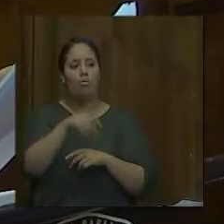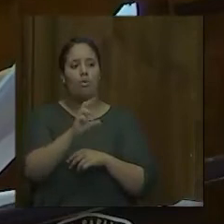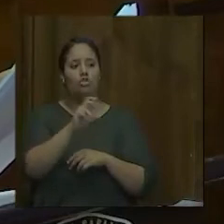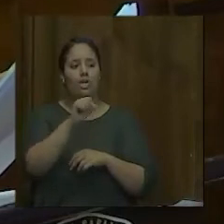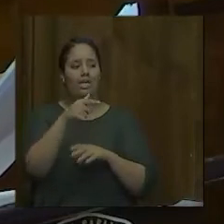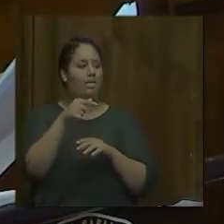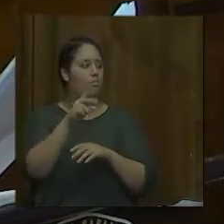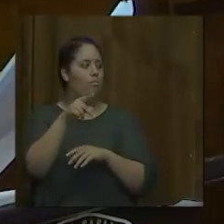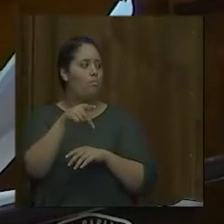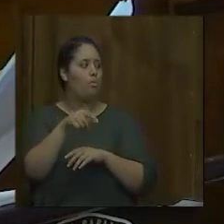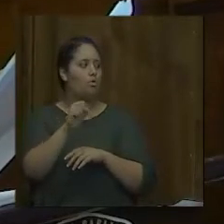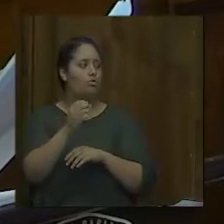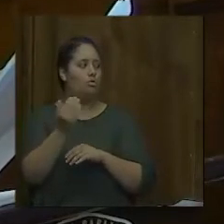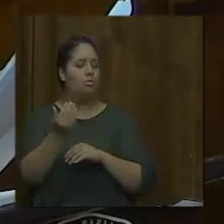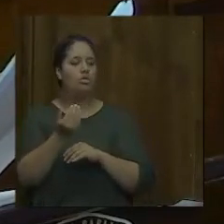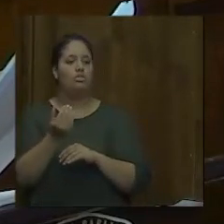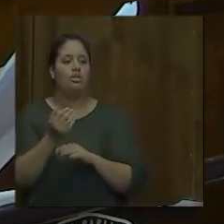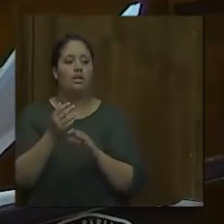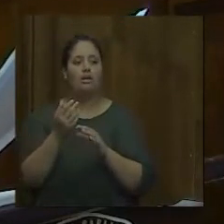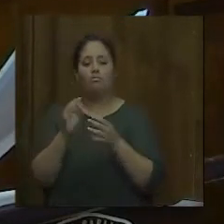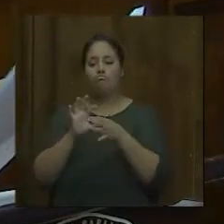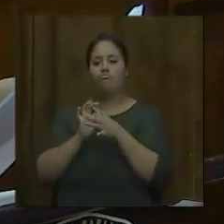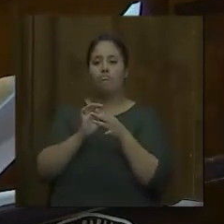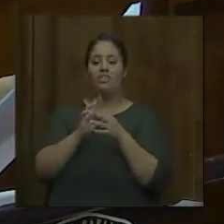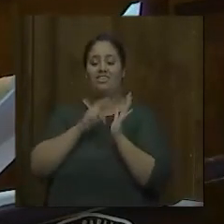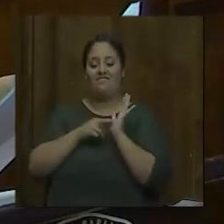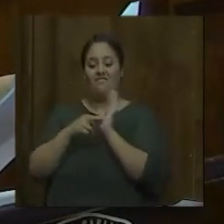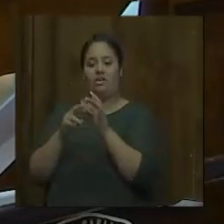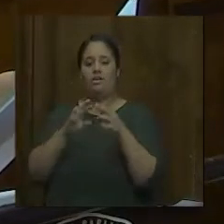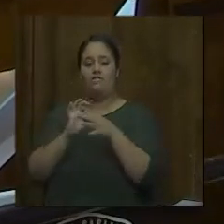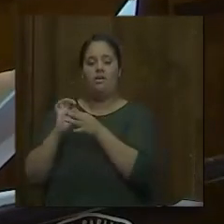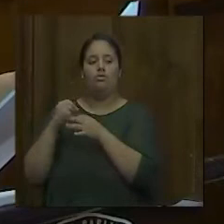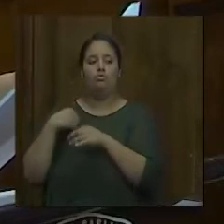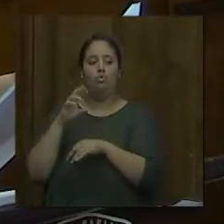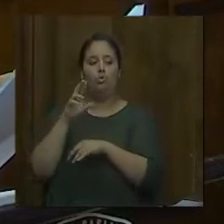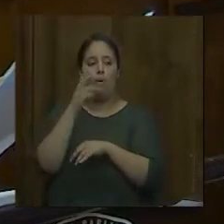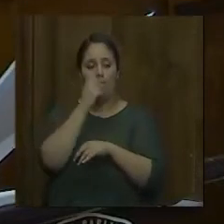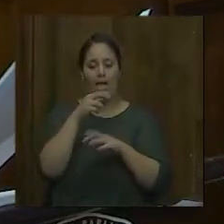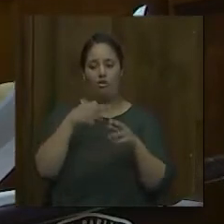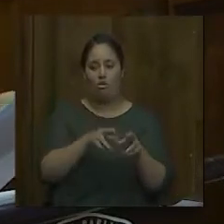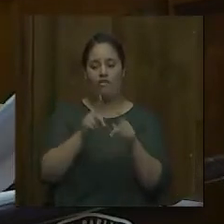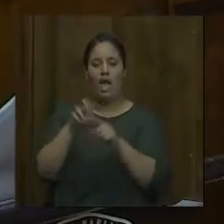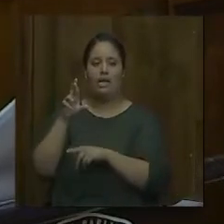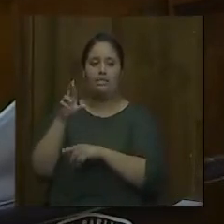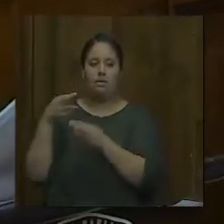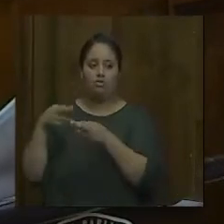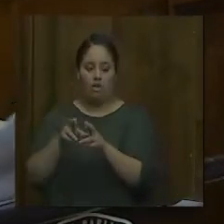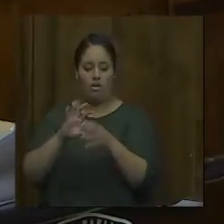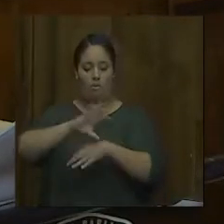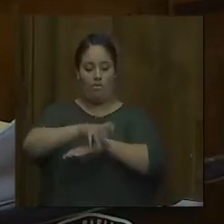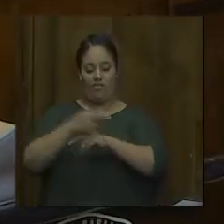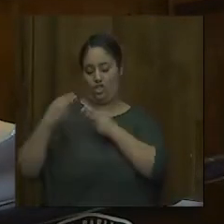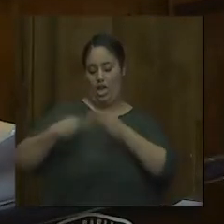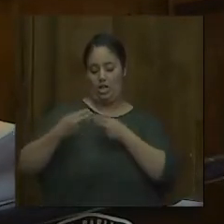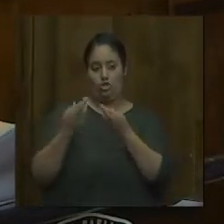1510, referred to as Tussen die Riviere, referring to the Liesbeek River and the Black River. A Provincial